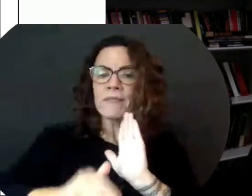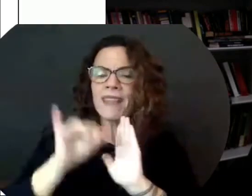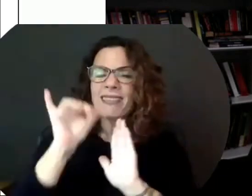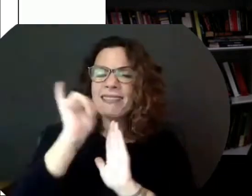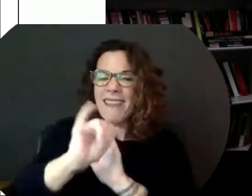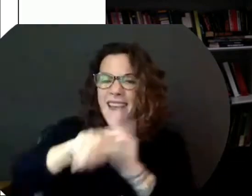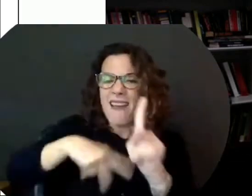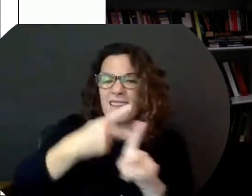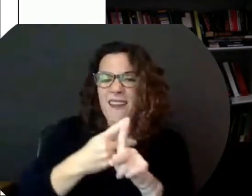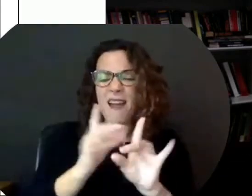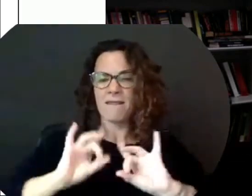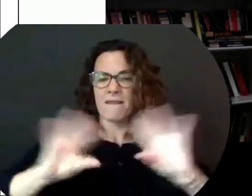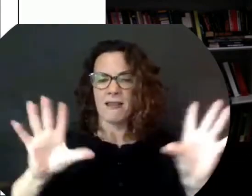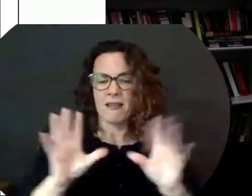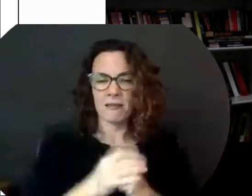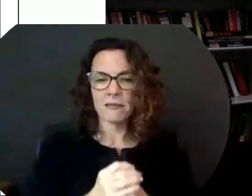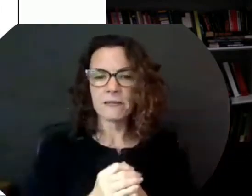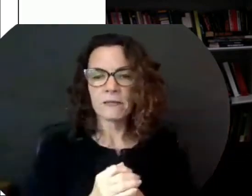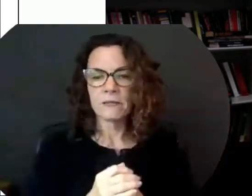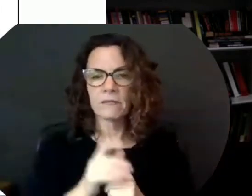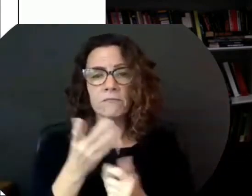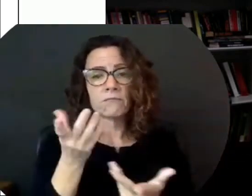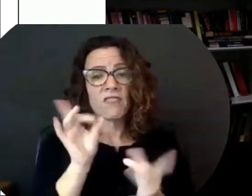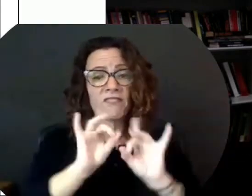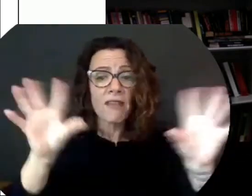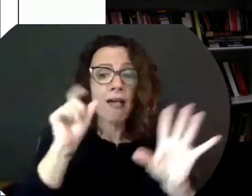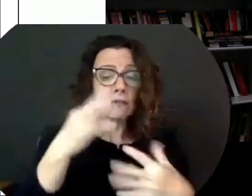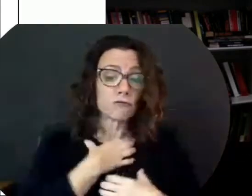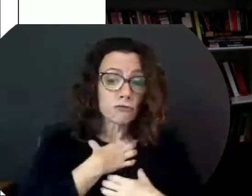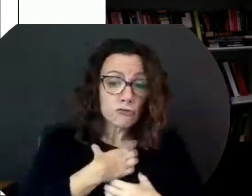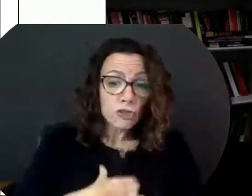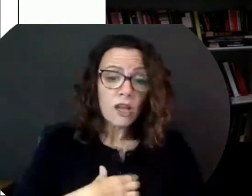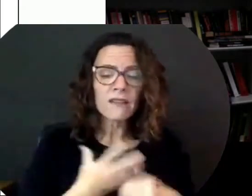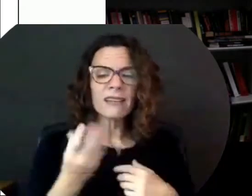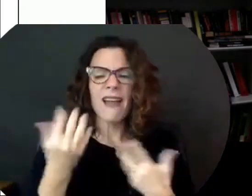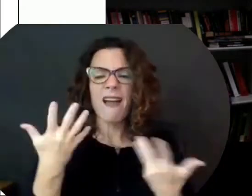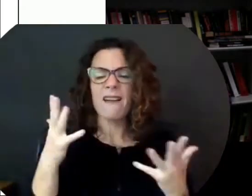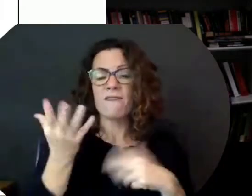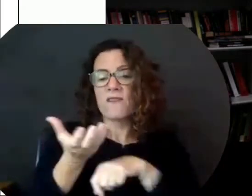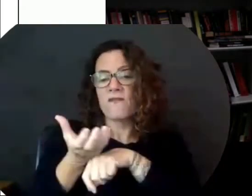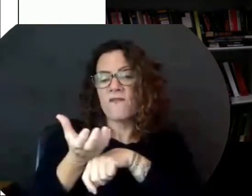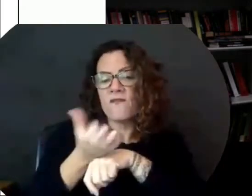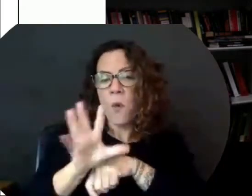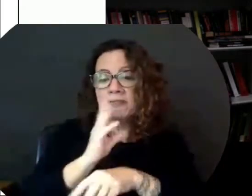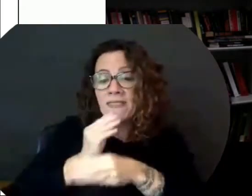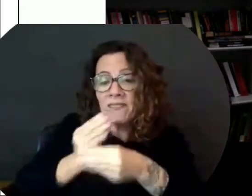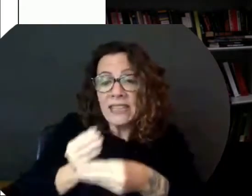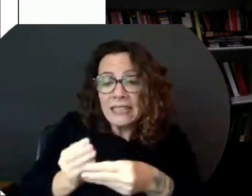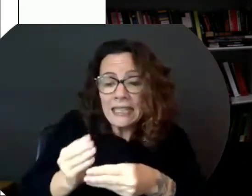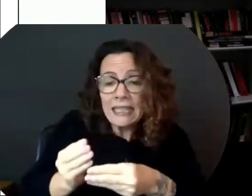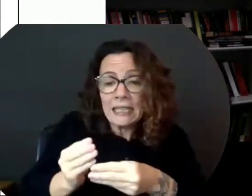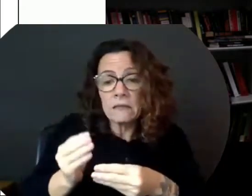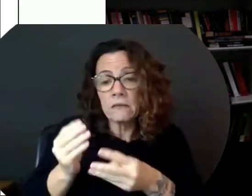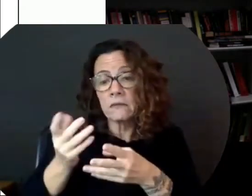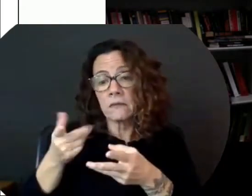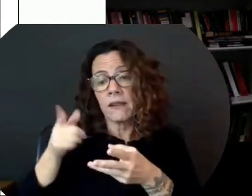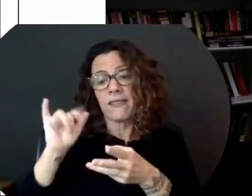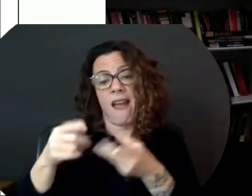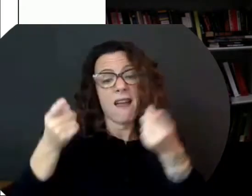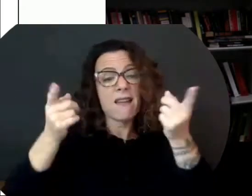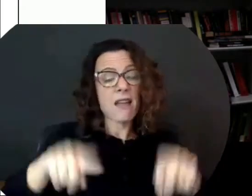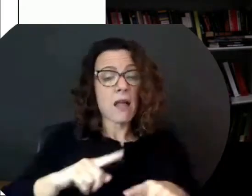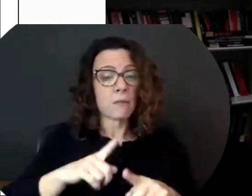starvation and of kind of forced feeding that happens across the different sites